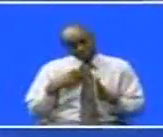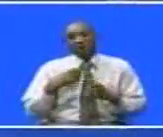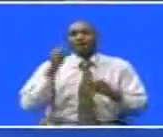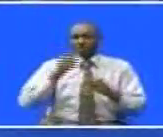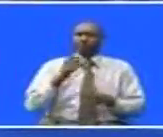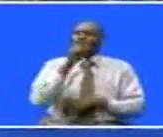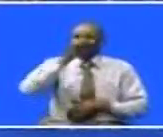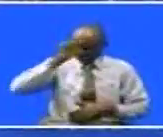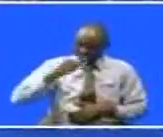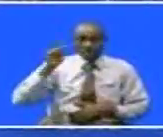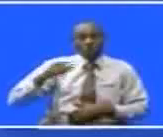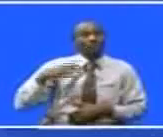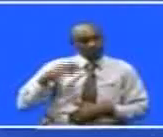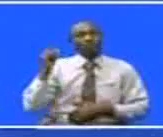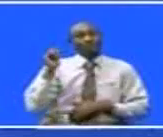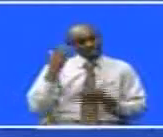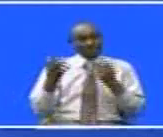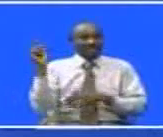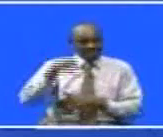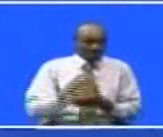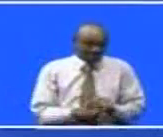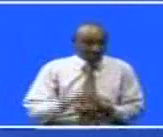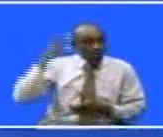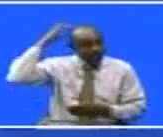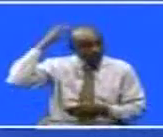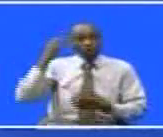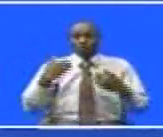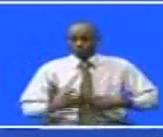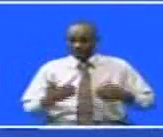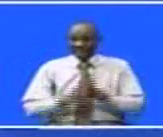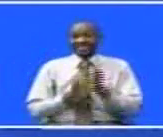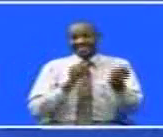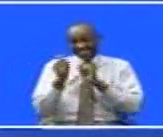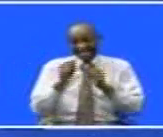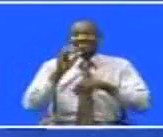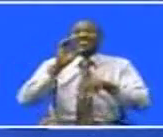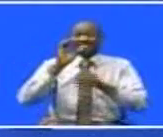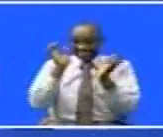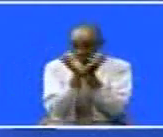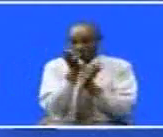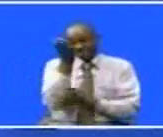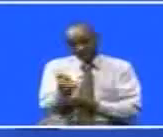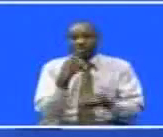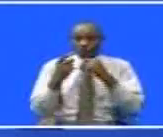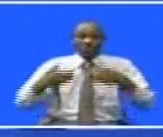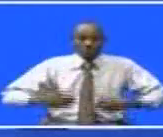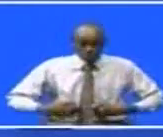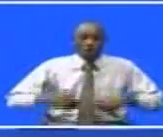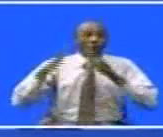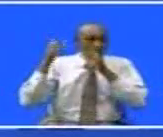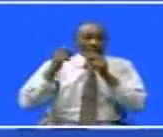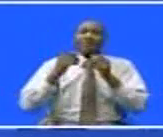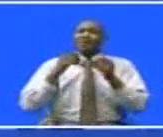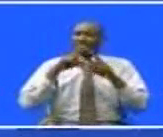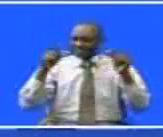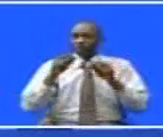to 1 million faithful. The Pope will also address the youth at the Kasarani Stadium on his final day with the hope that the message of